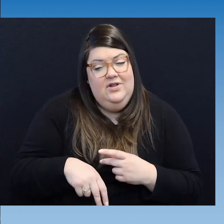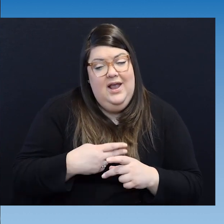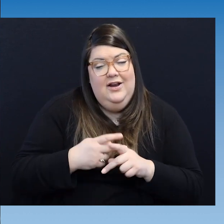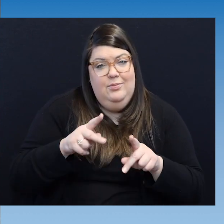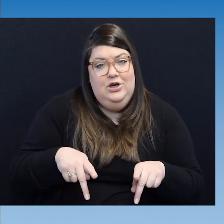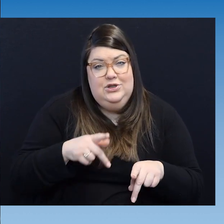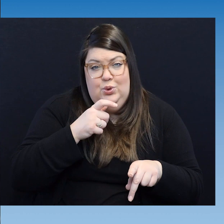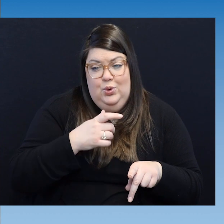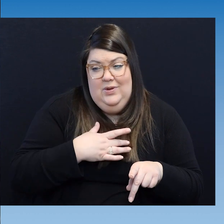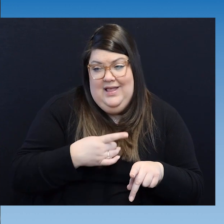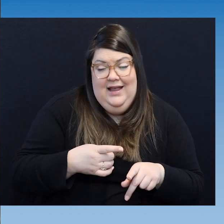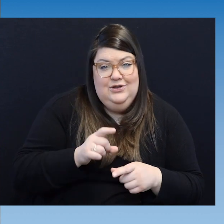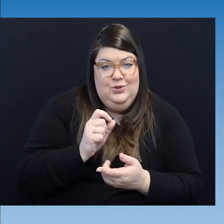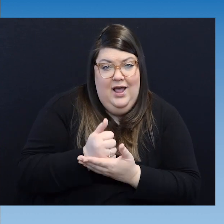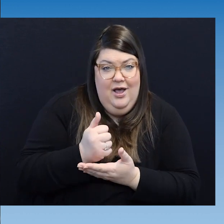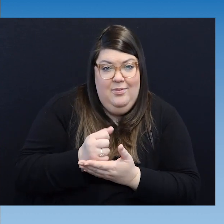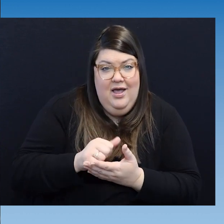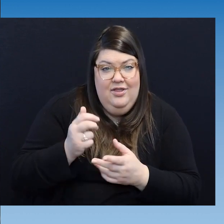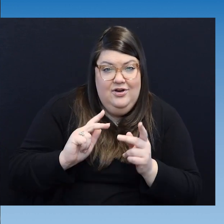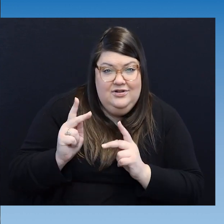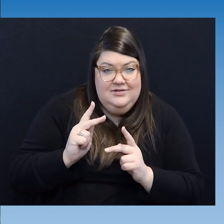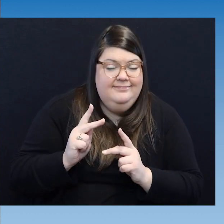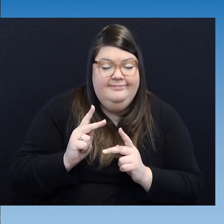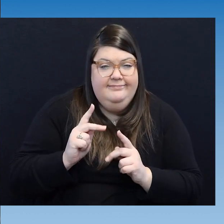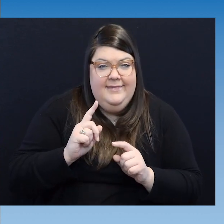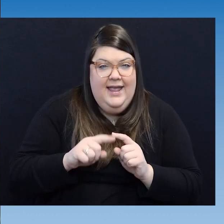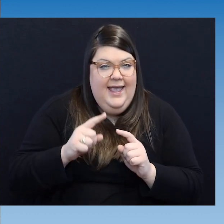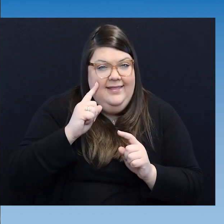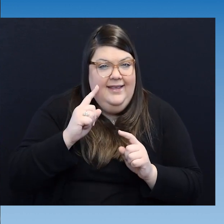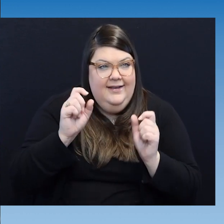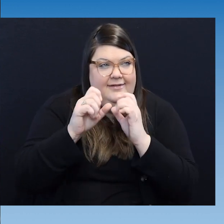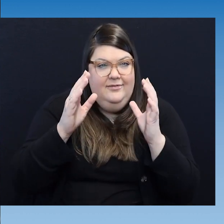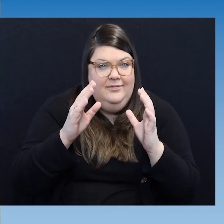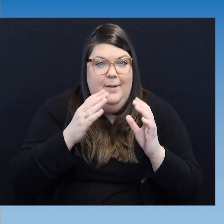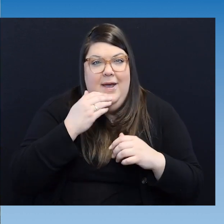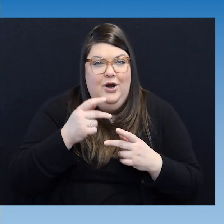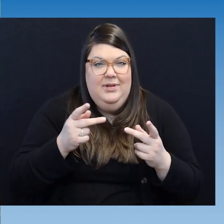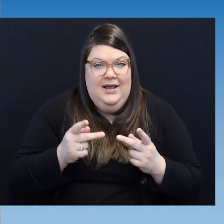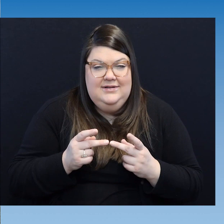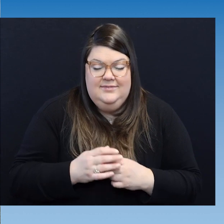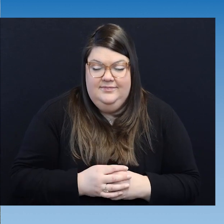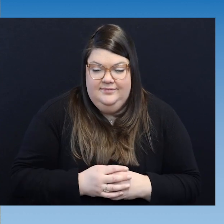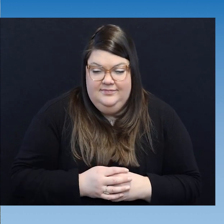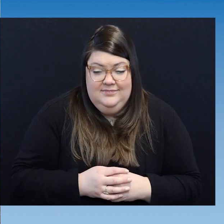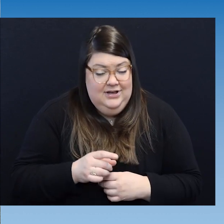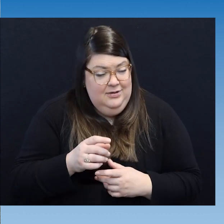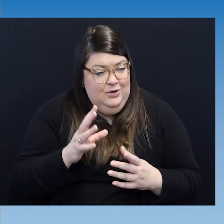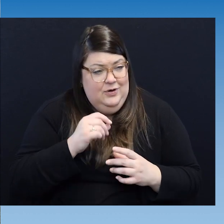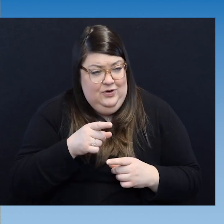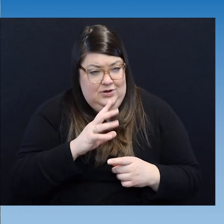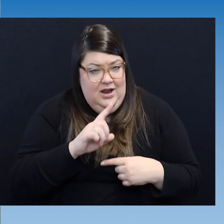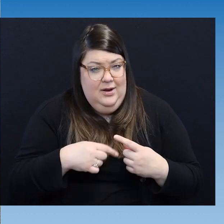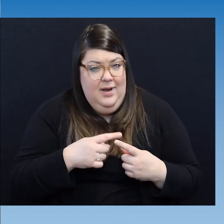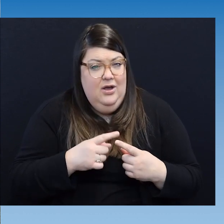help others, I can't think of a better place to be. Beautiful. Can you talk a little bit about the work you do now too in research